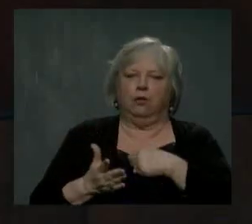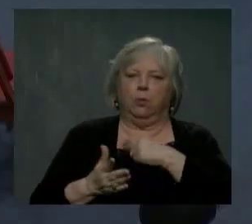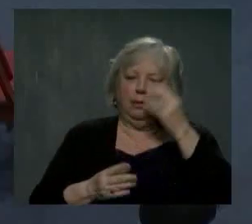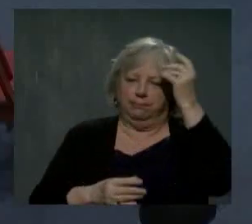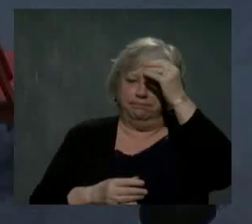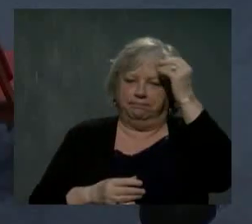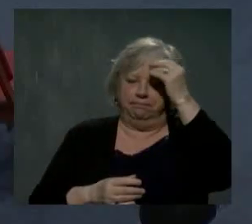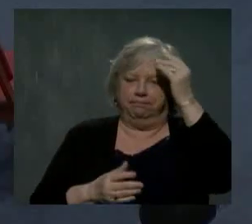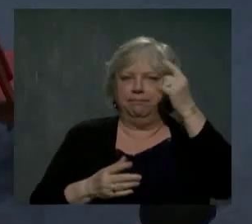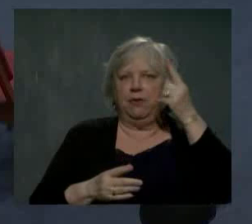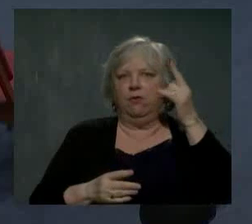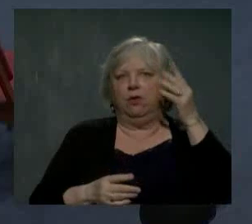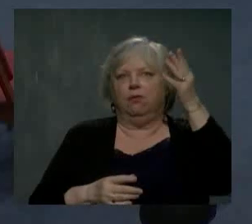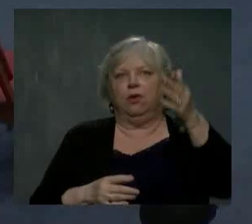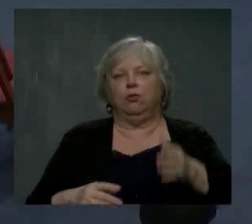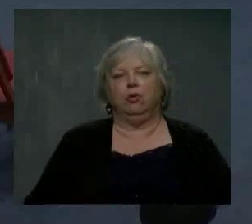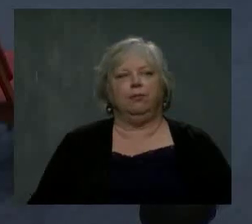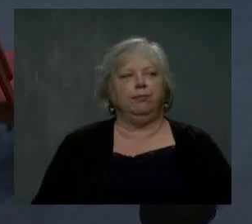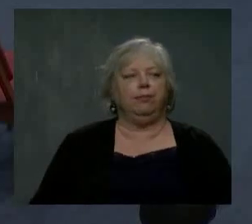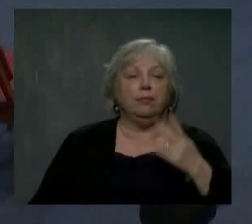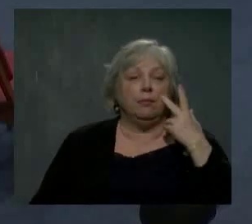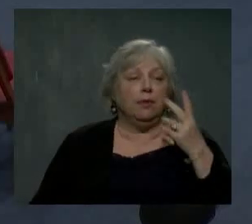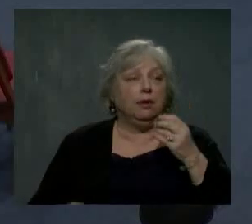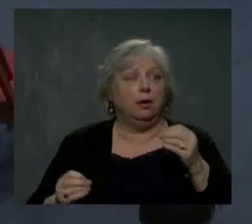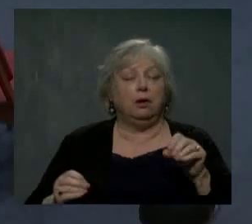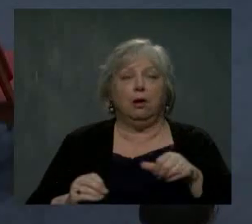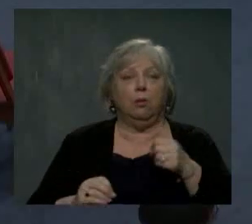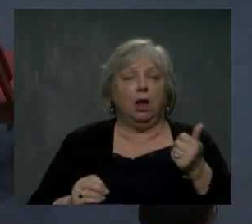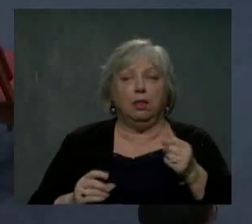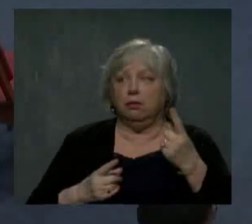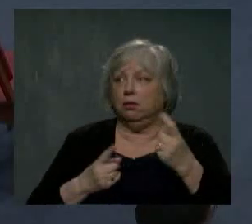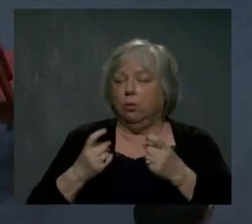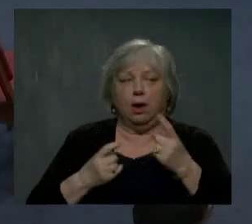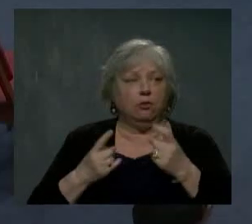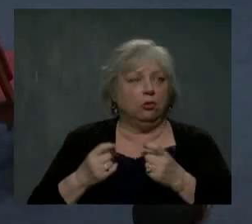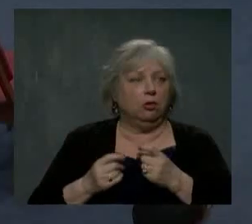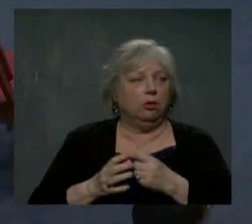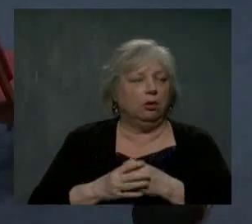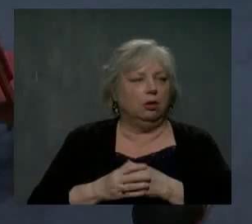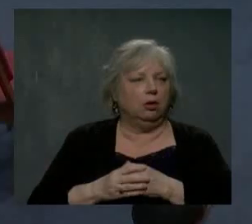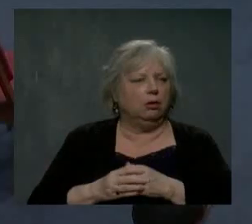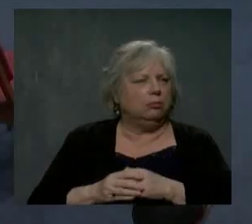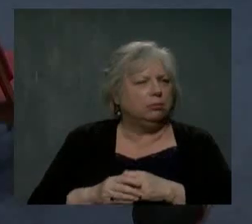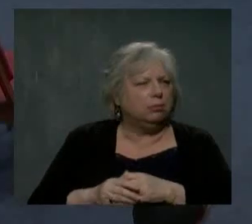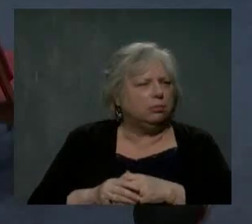future. I don't see any other questions.